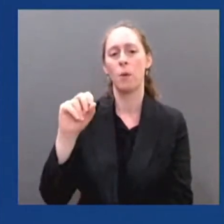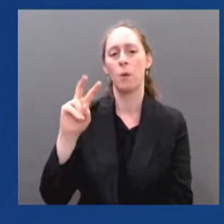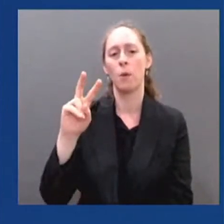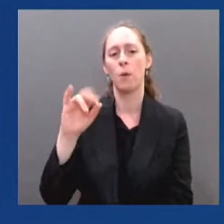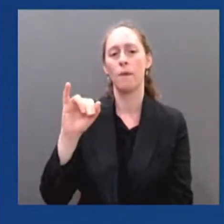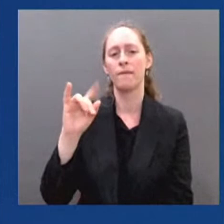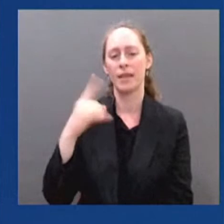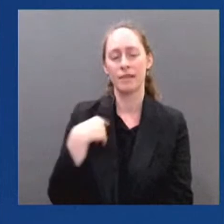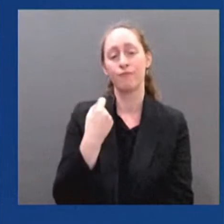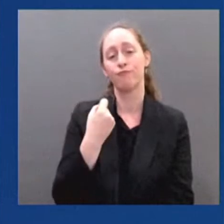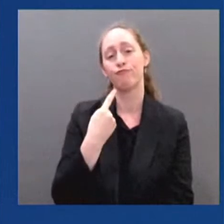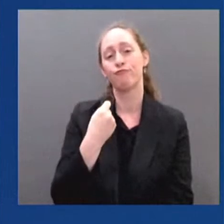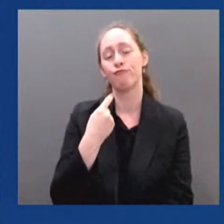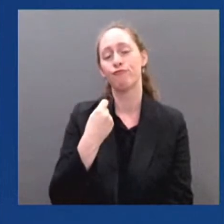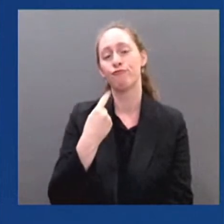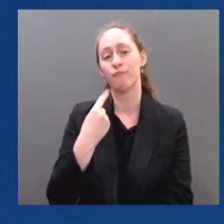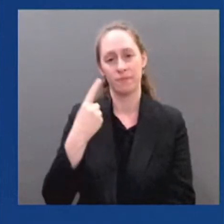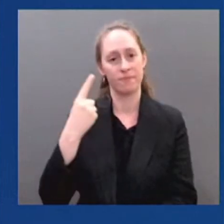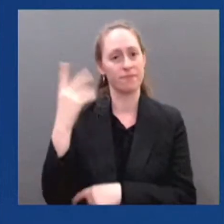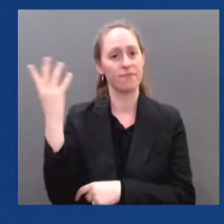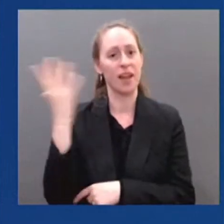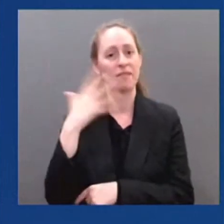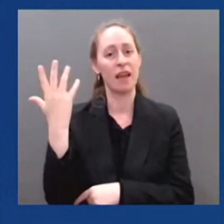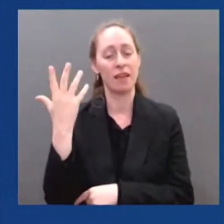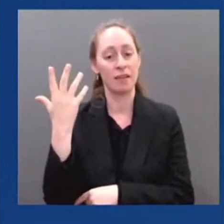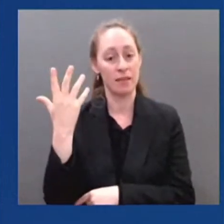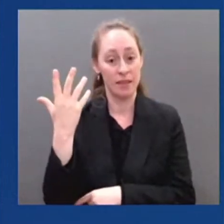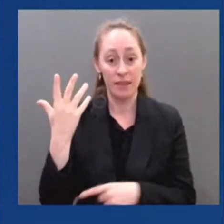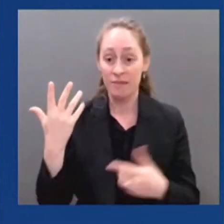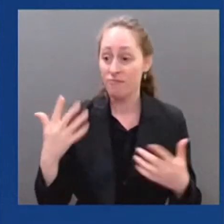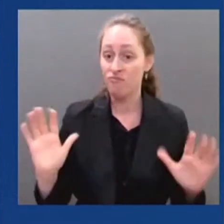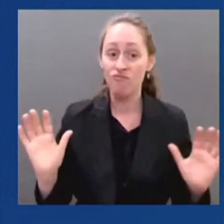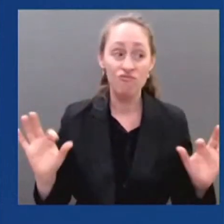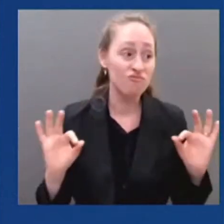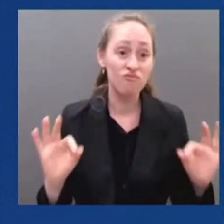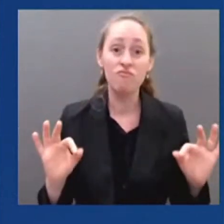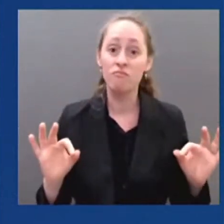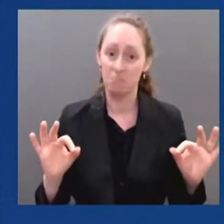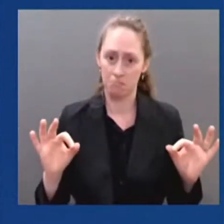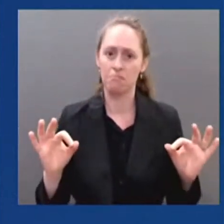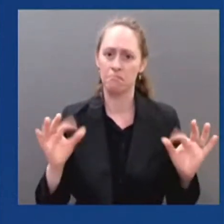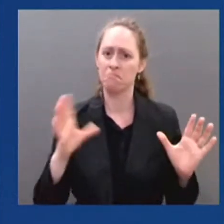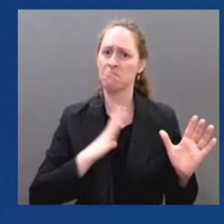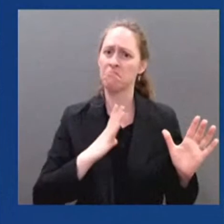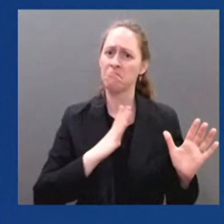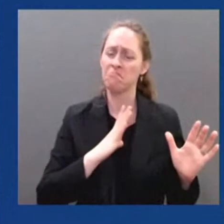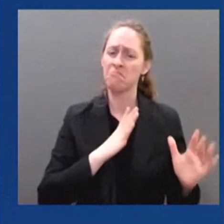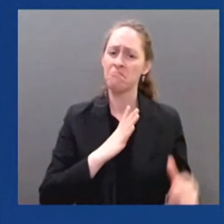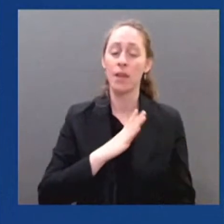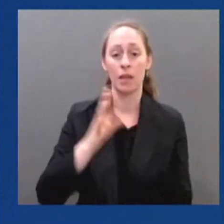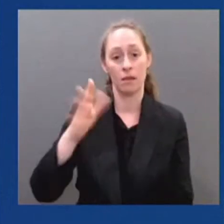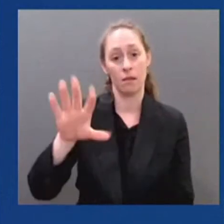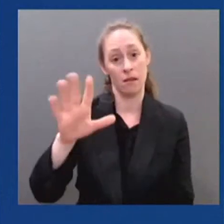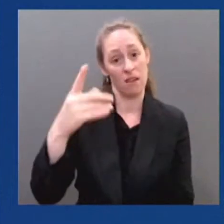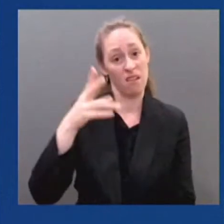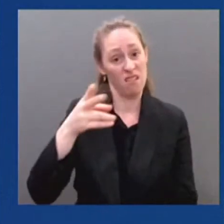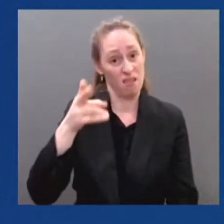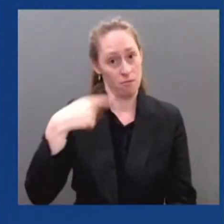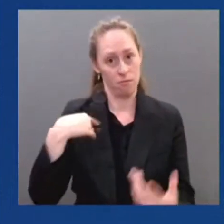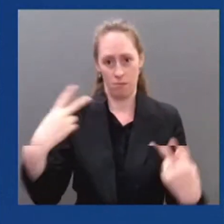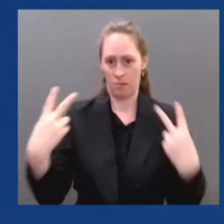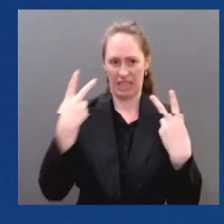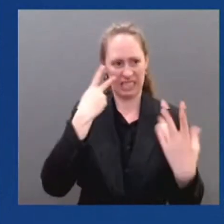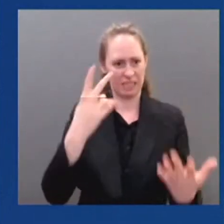and I'm still feeling really quite fine. I think I'm an example, given my age, of what we're all talking about